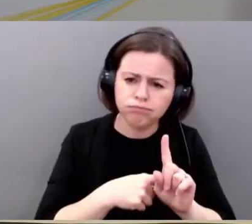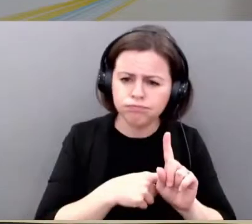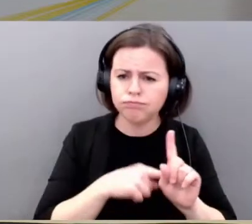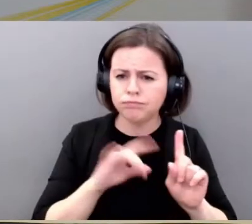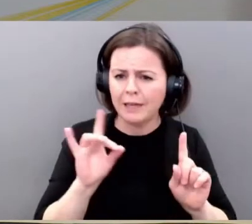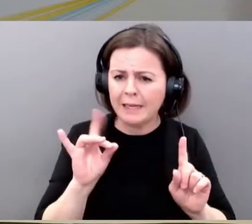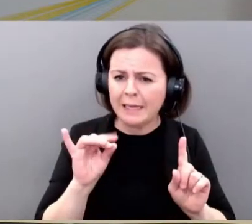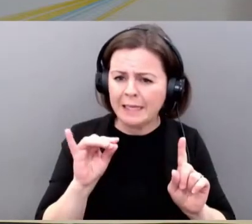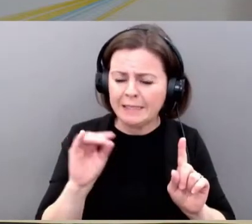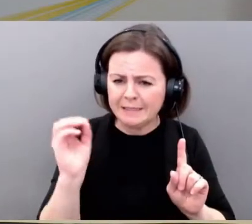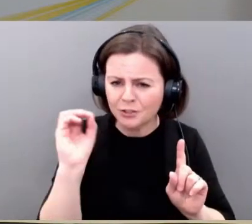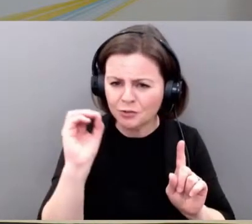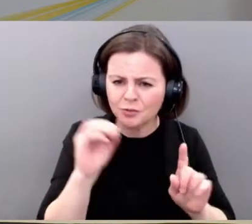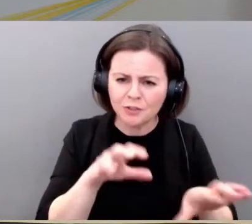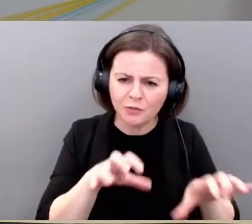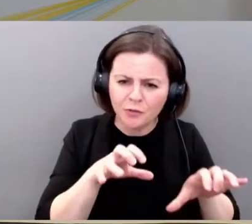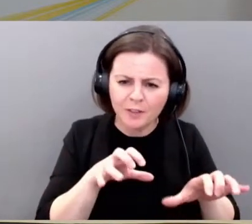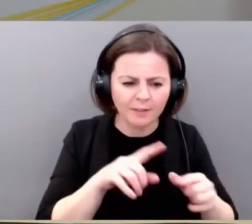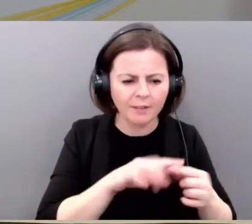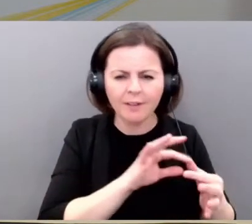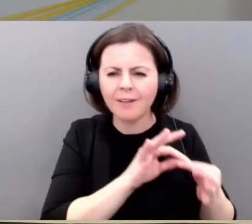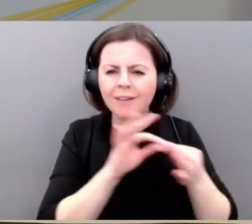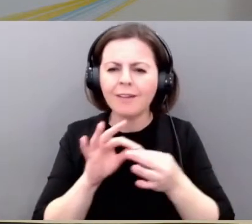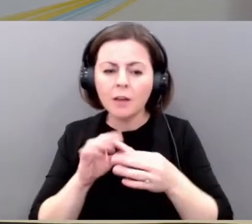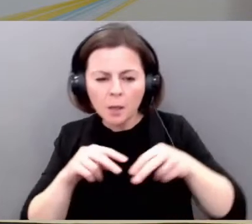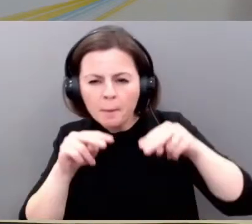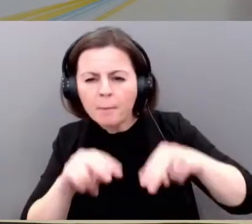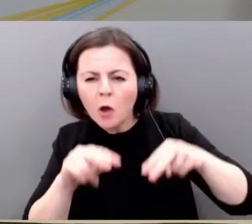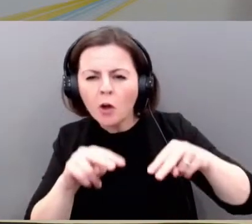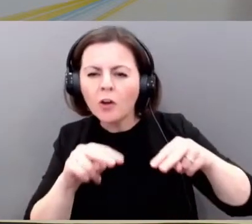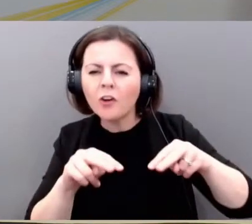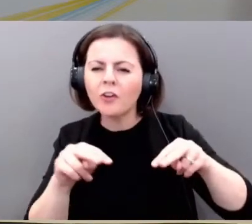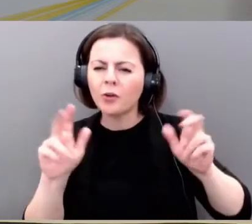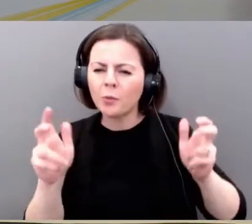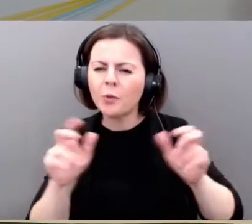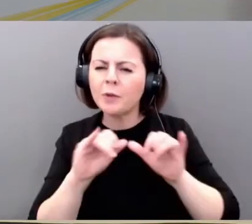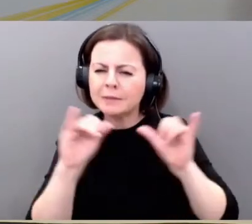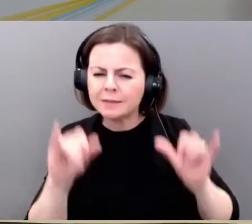able to be hooked up to monitor,